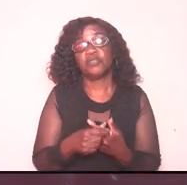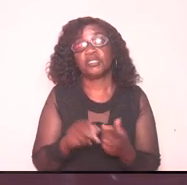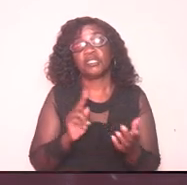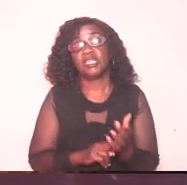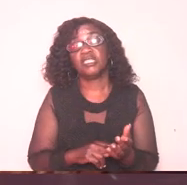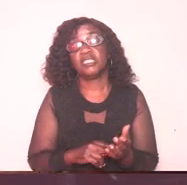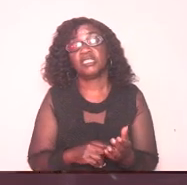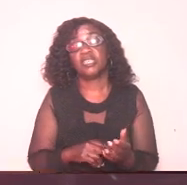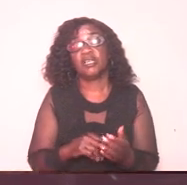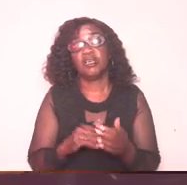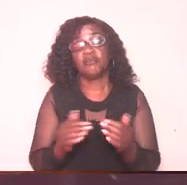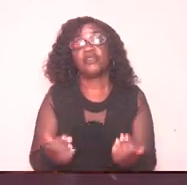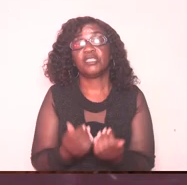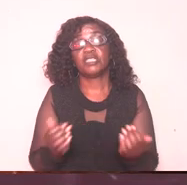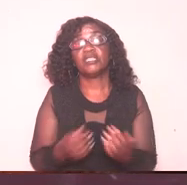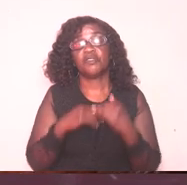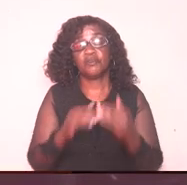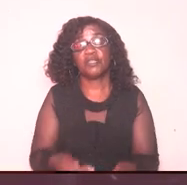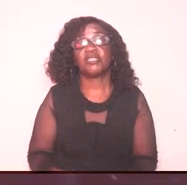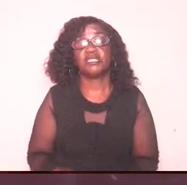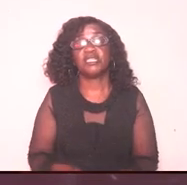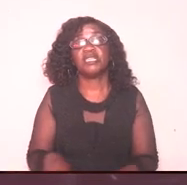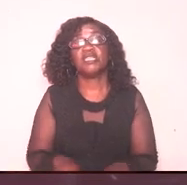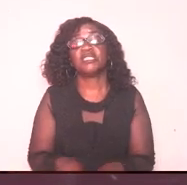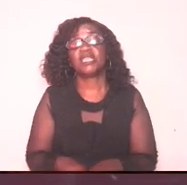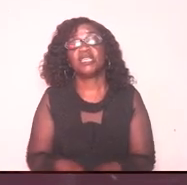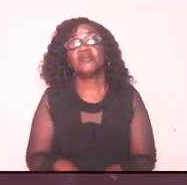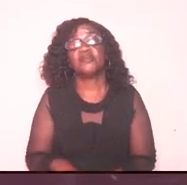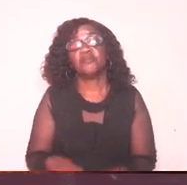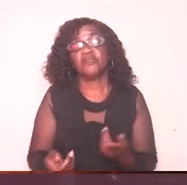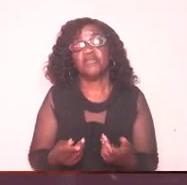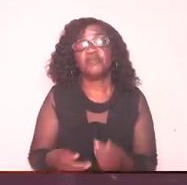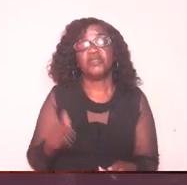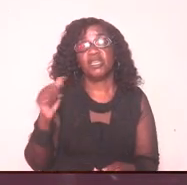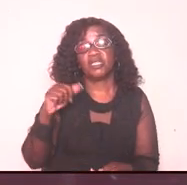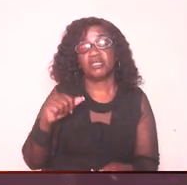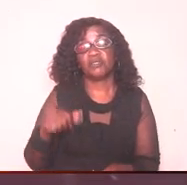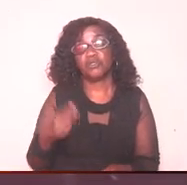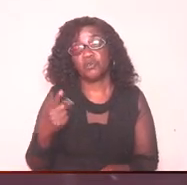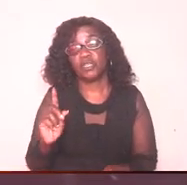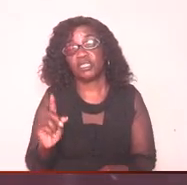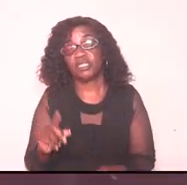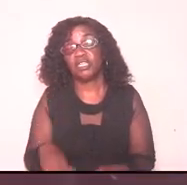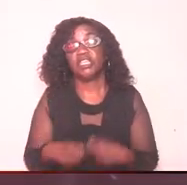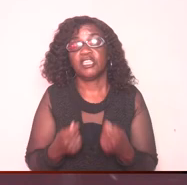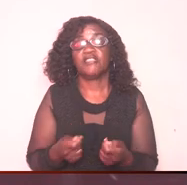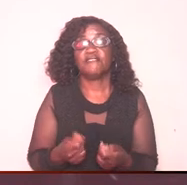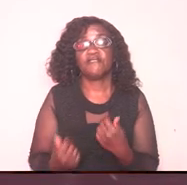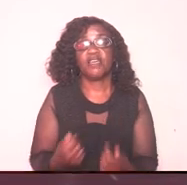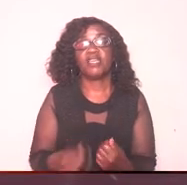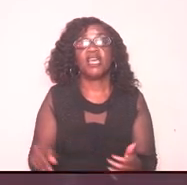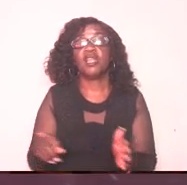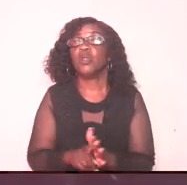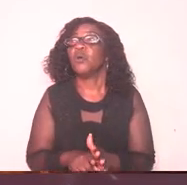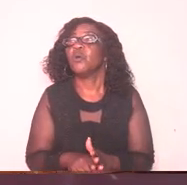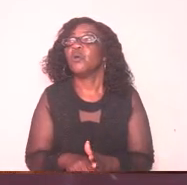contraceptives can now be as an implicit acknowledgement that infringes on the law of consent.